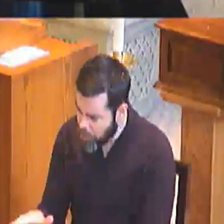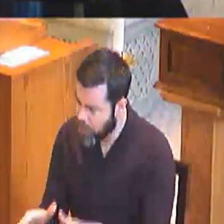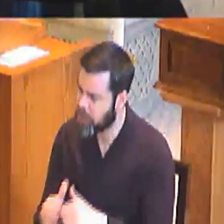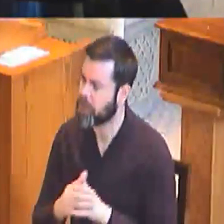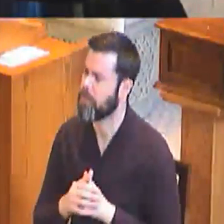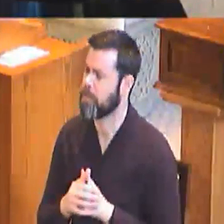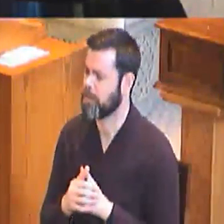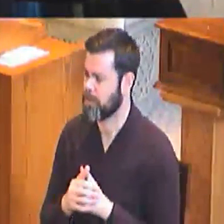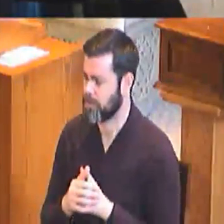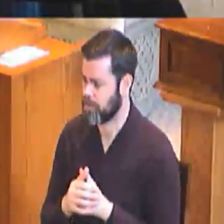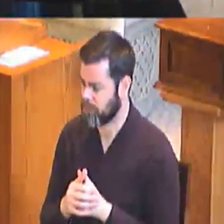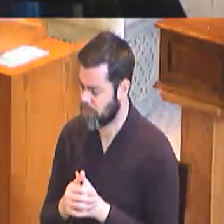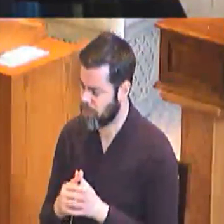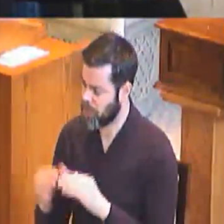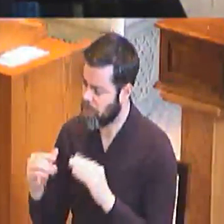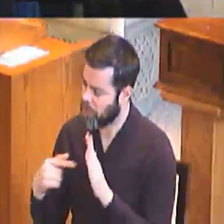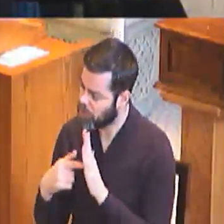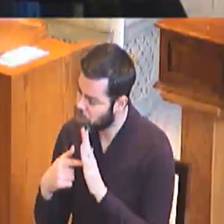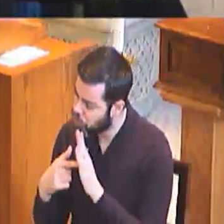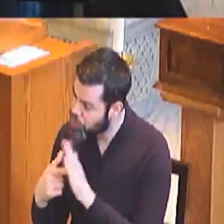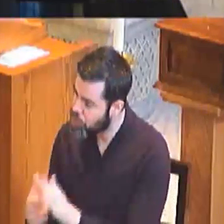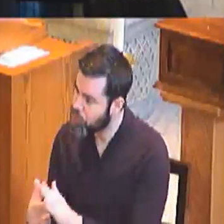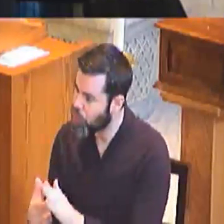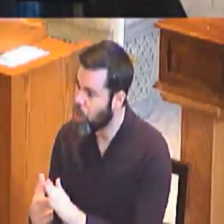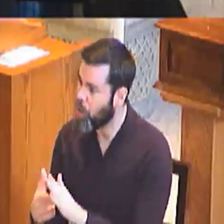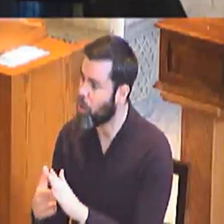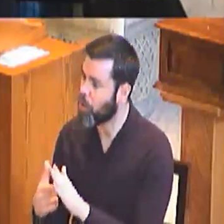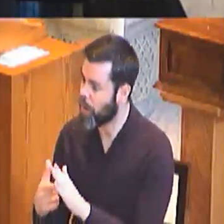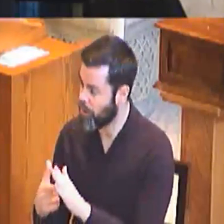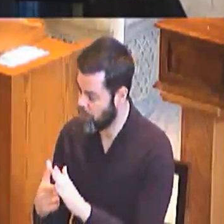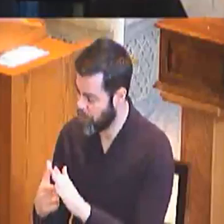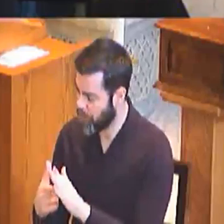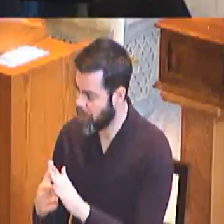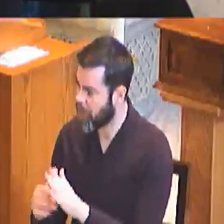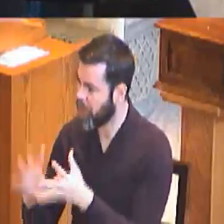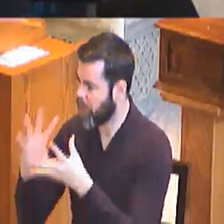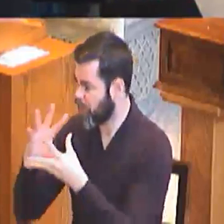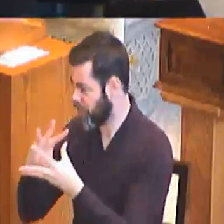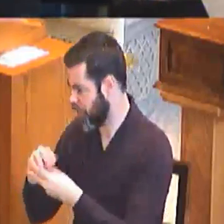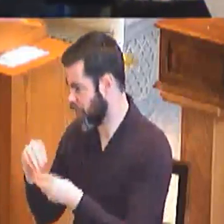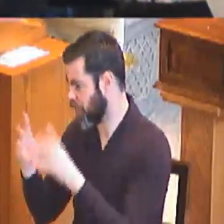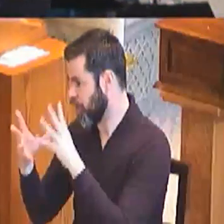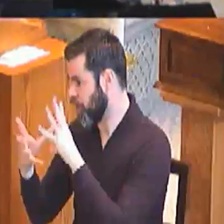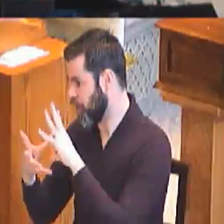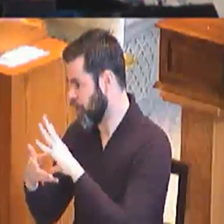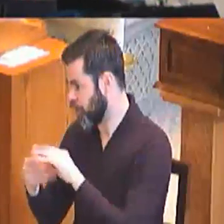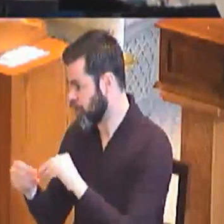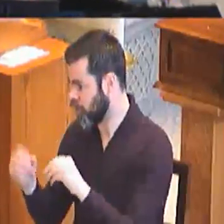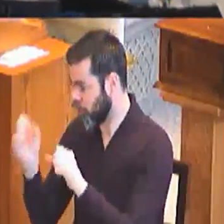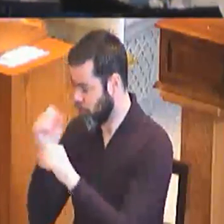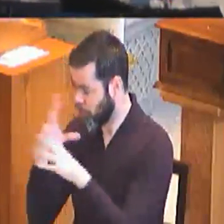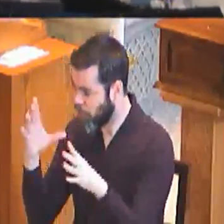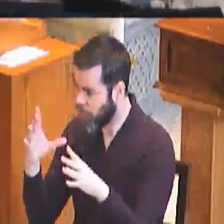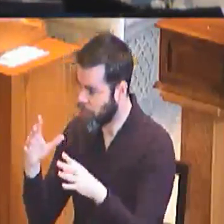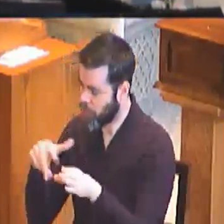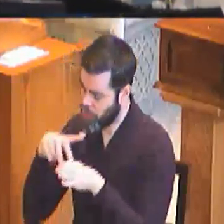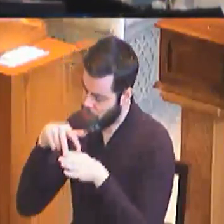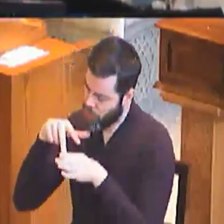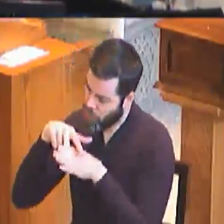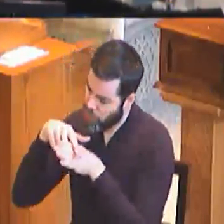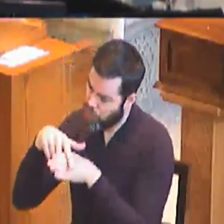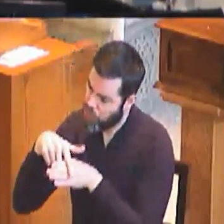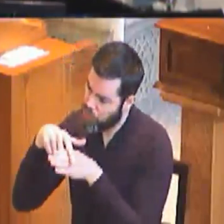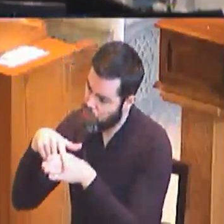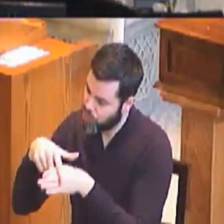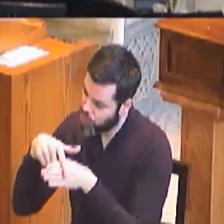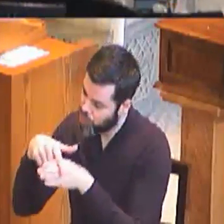Let me demonstrate it." And he showed the picture coming in on a coat. Scripture also